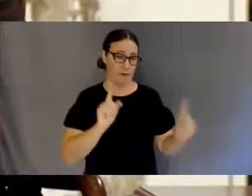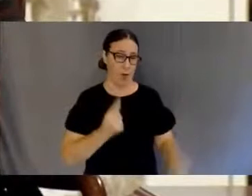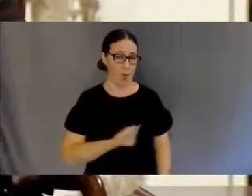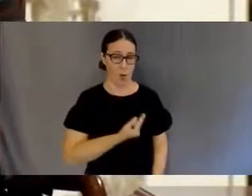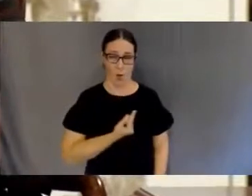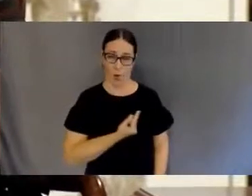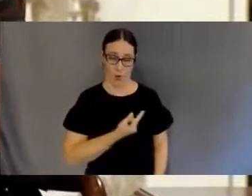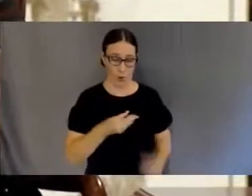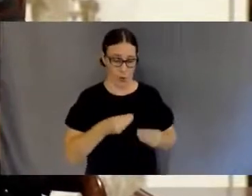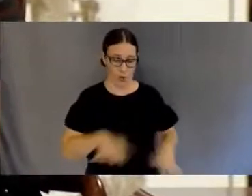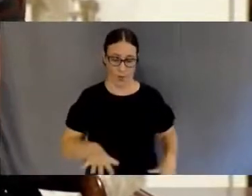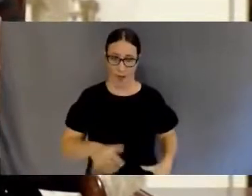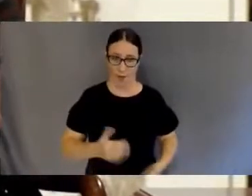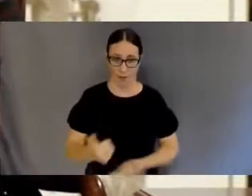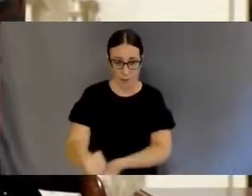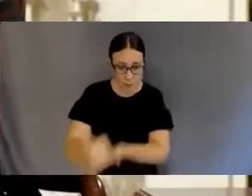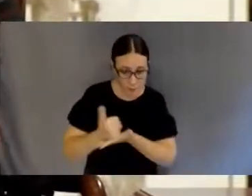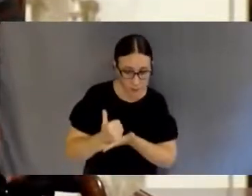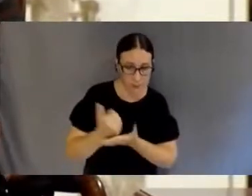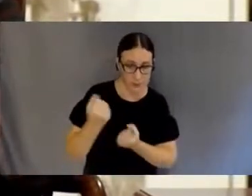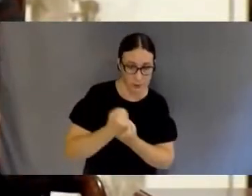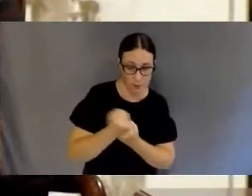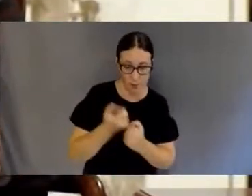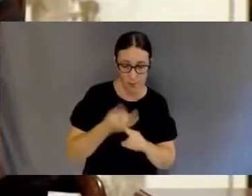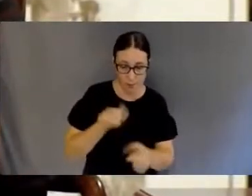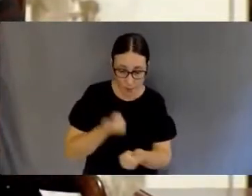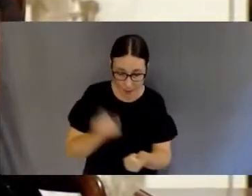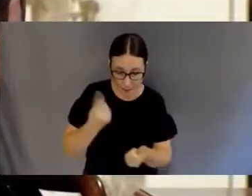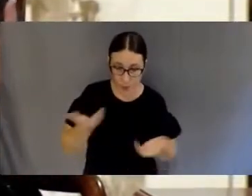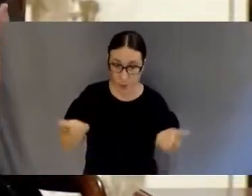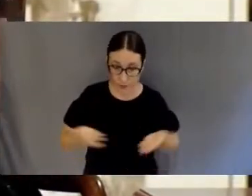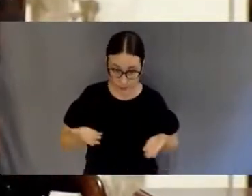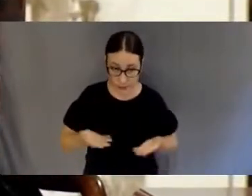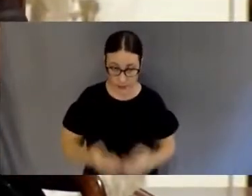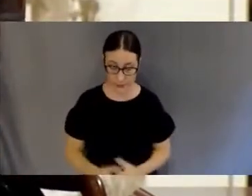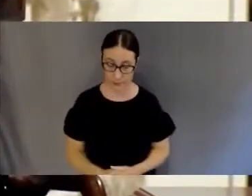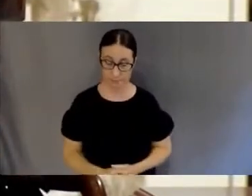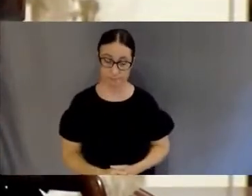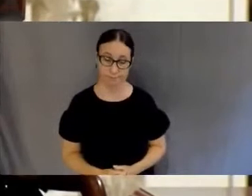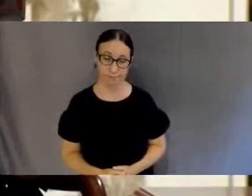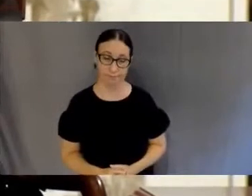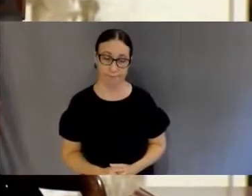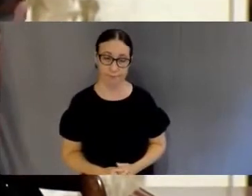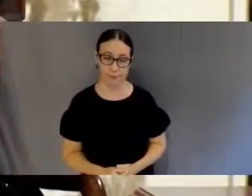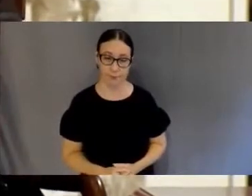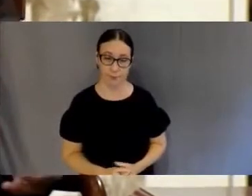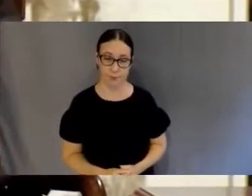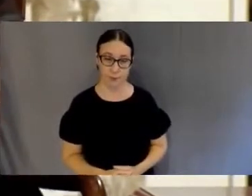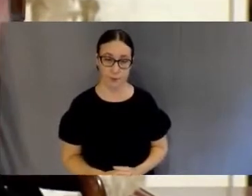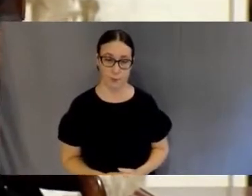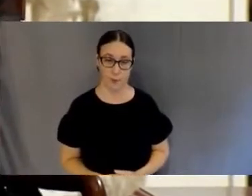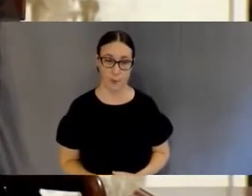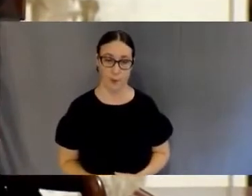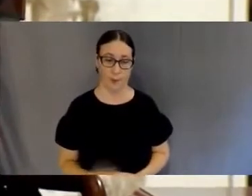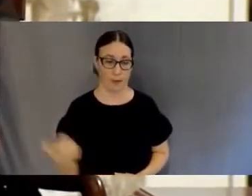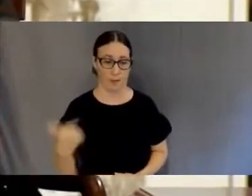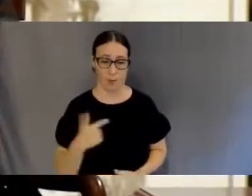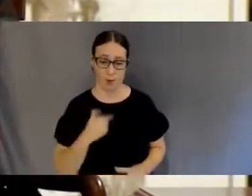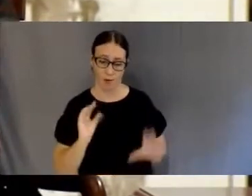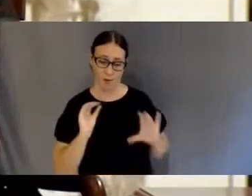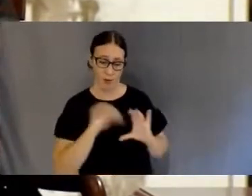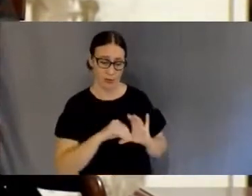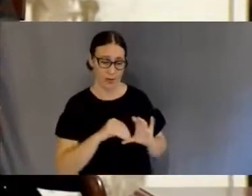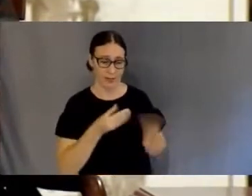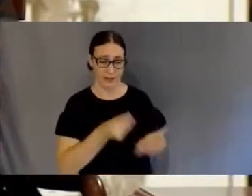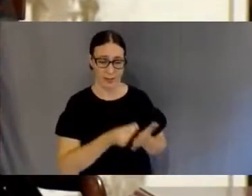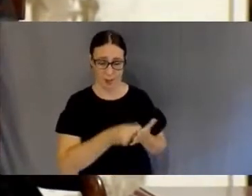own without the help of everyone in this room. We're injecting some capital to